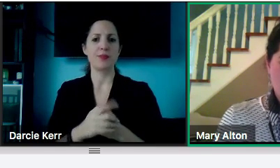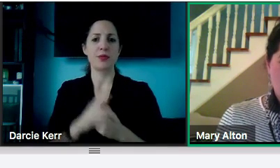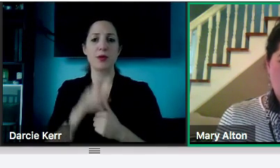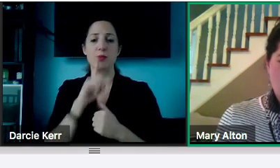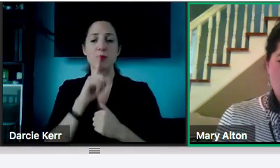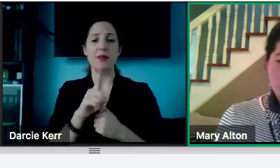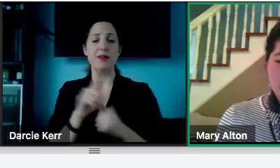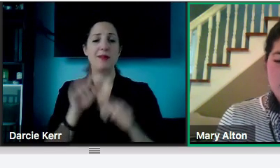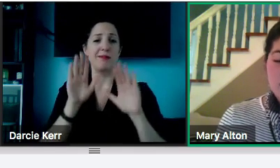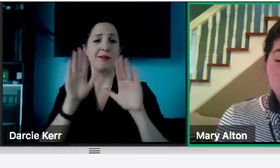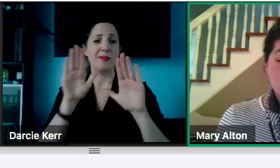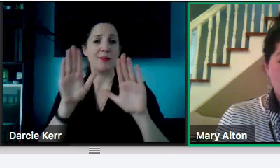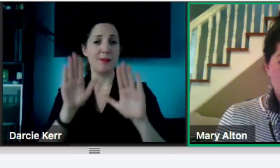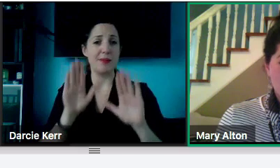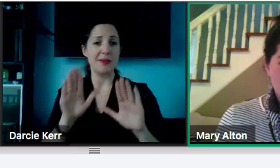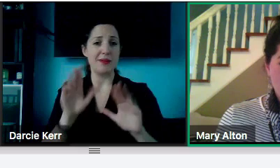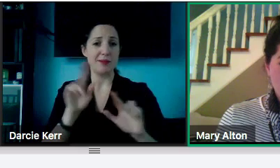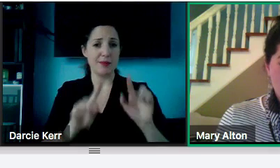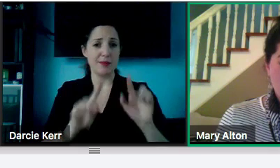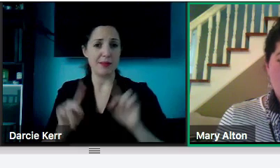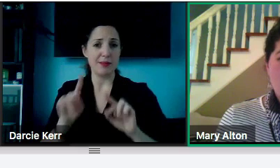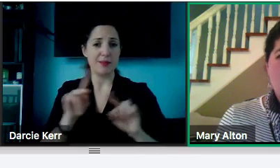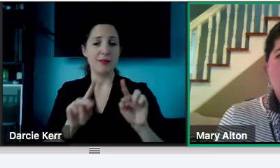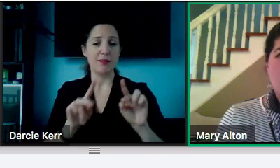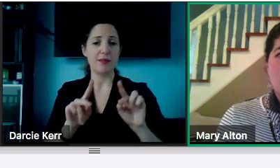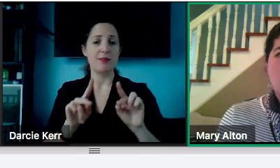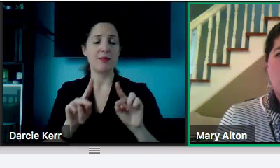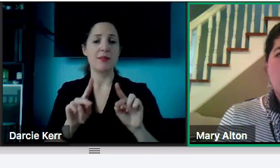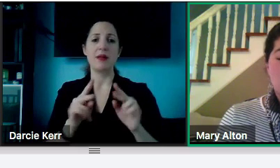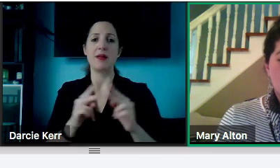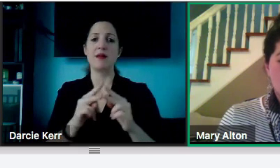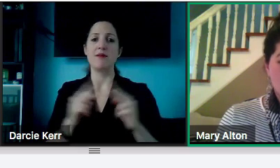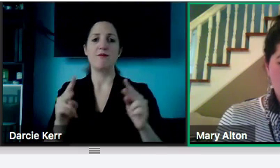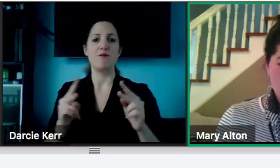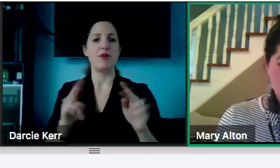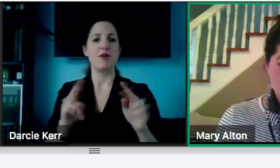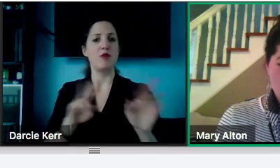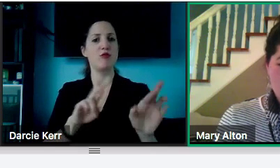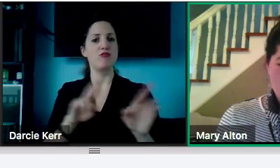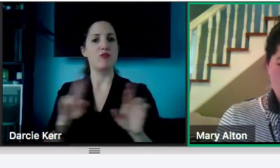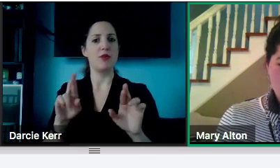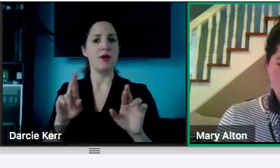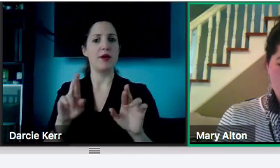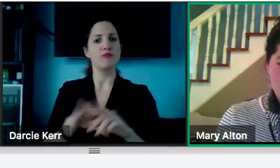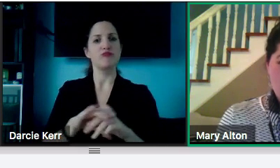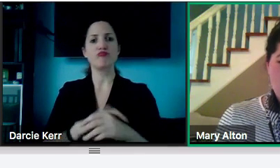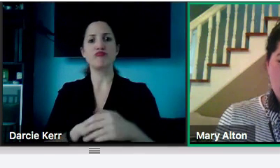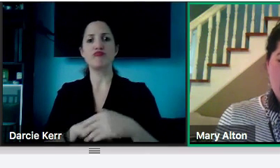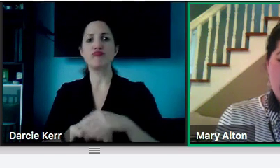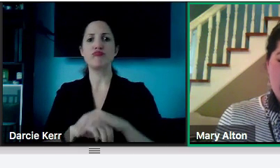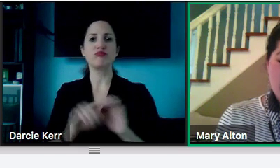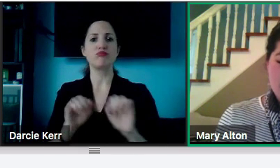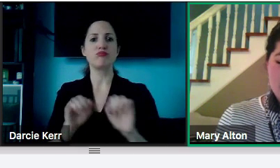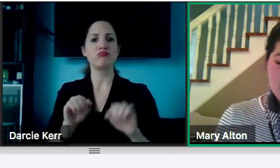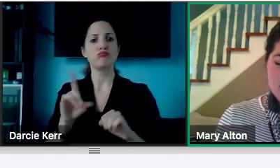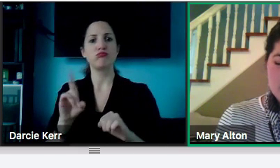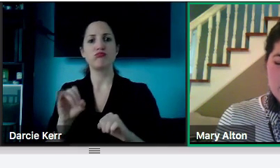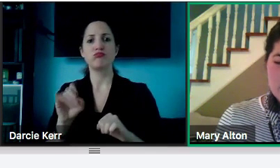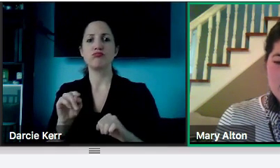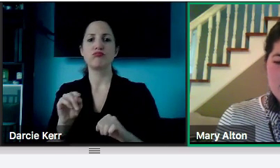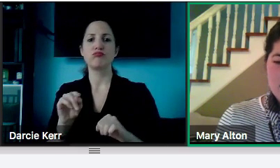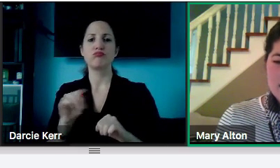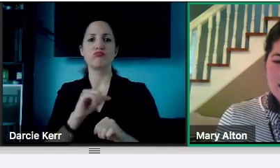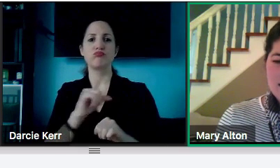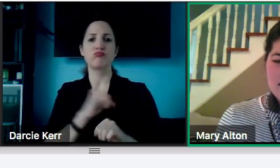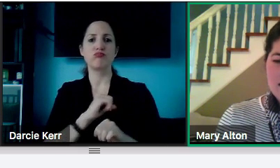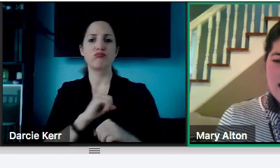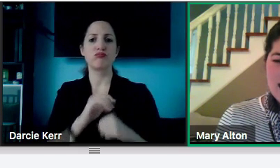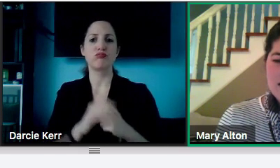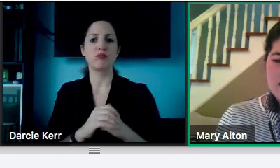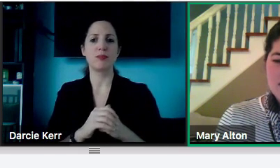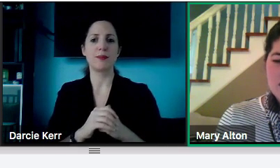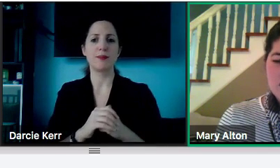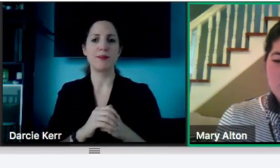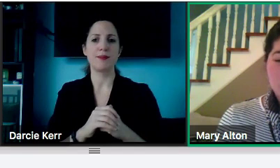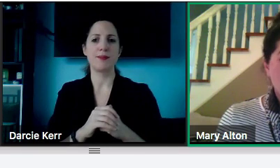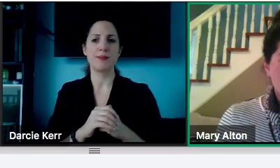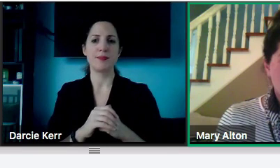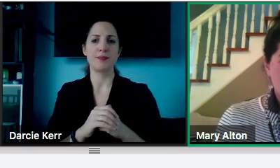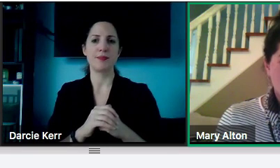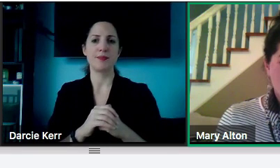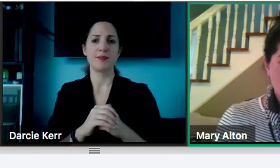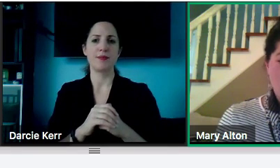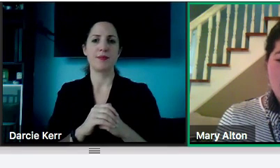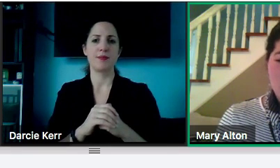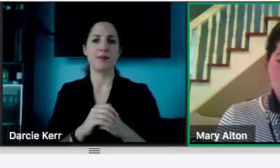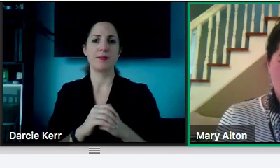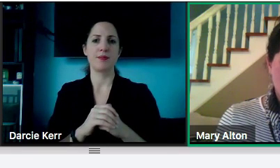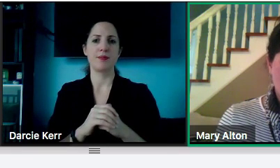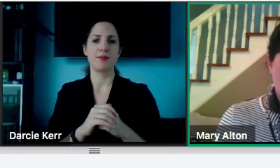people, very driven, very determined individuals. I think the biggest thing is that